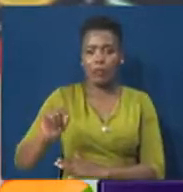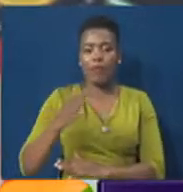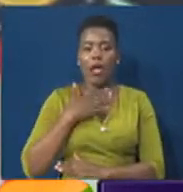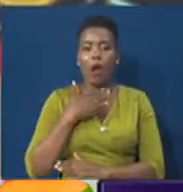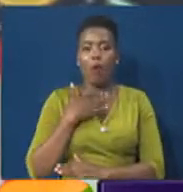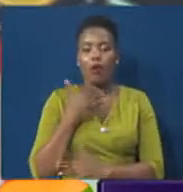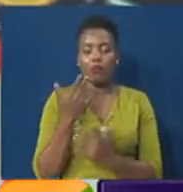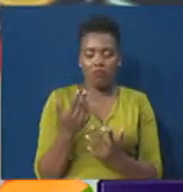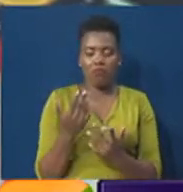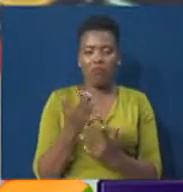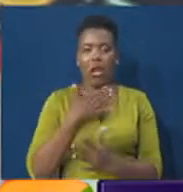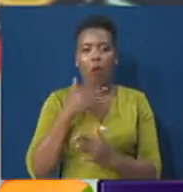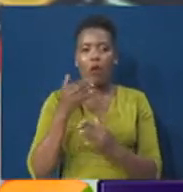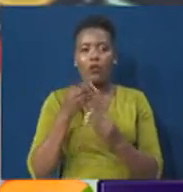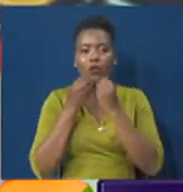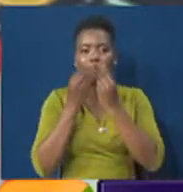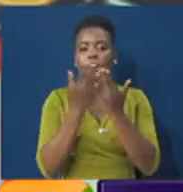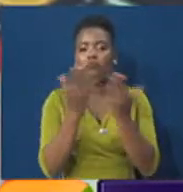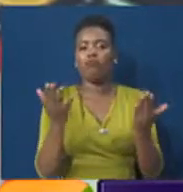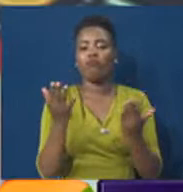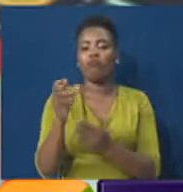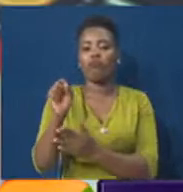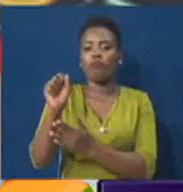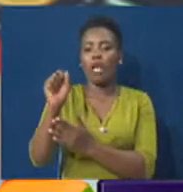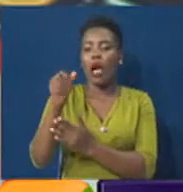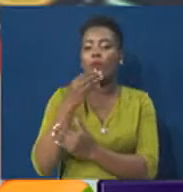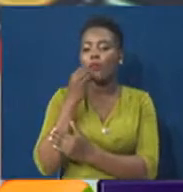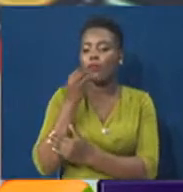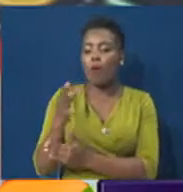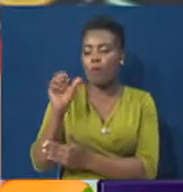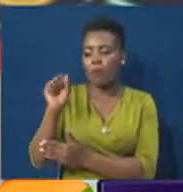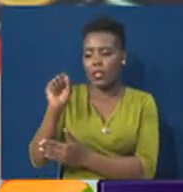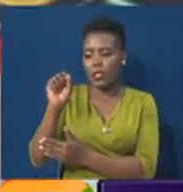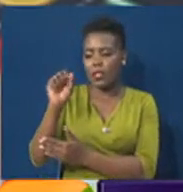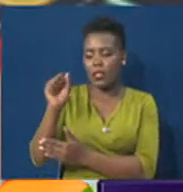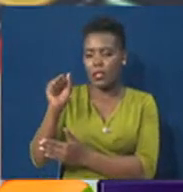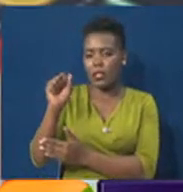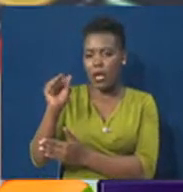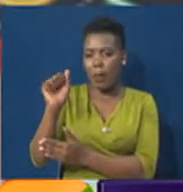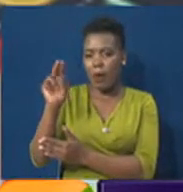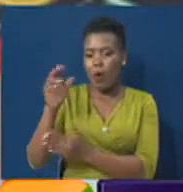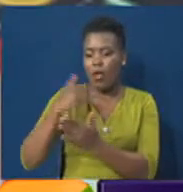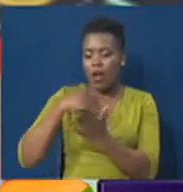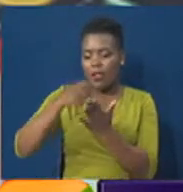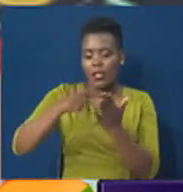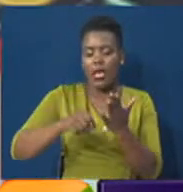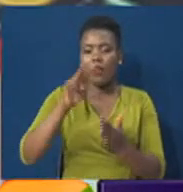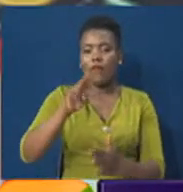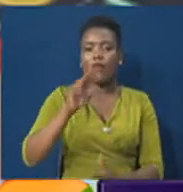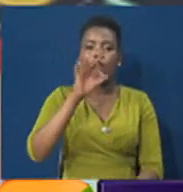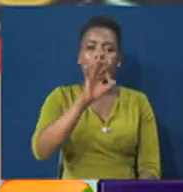to let you know, Sam, that we have signed 42